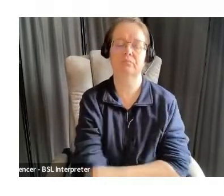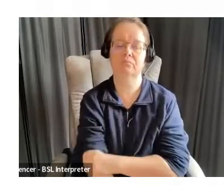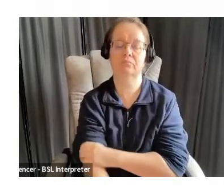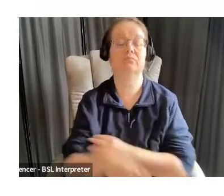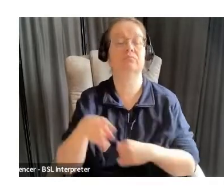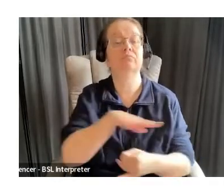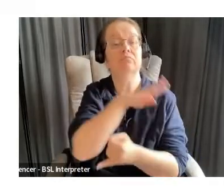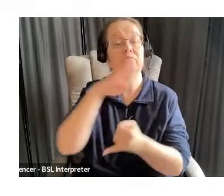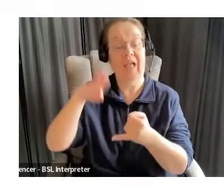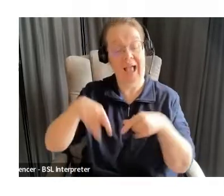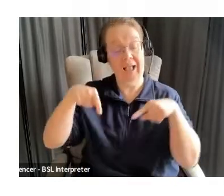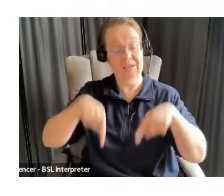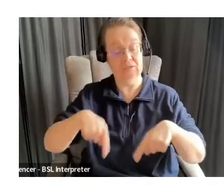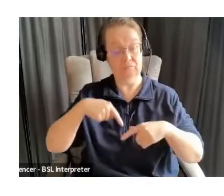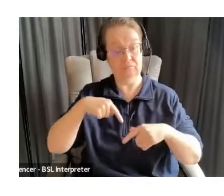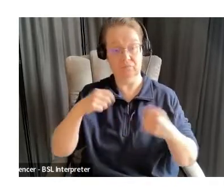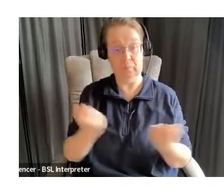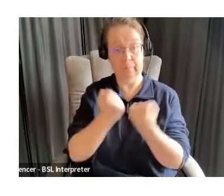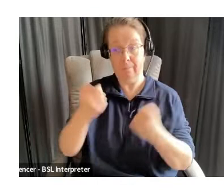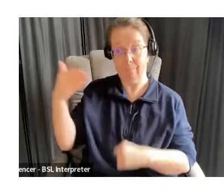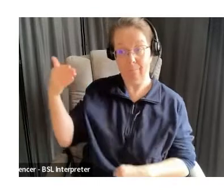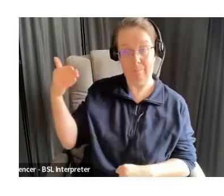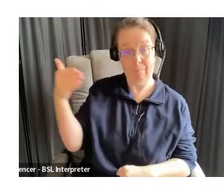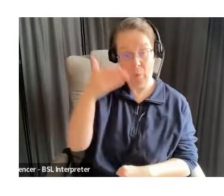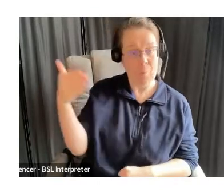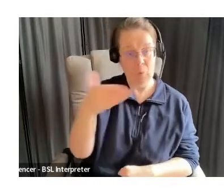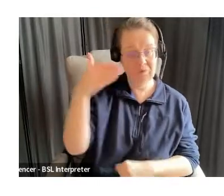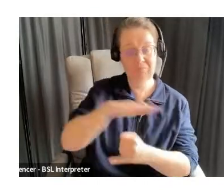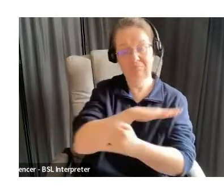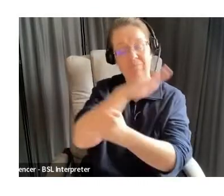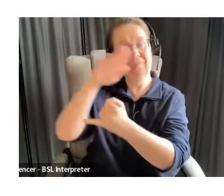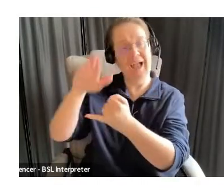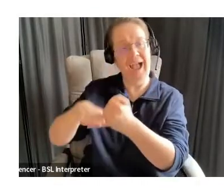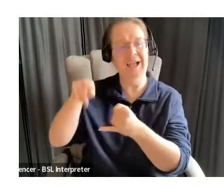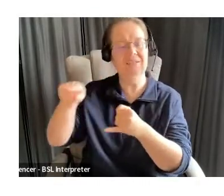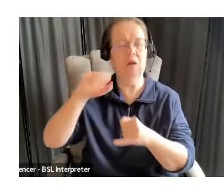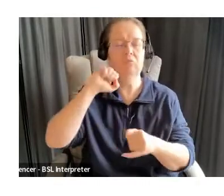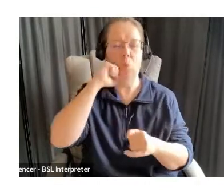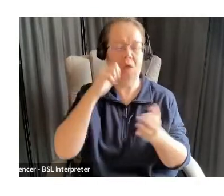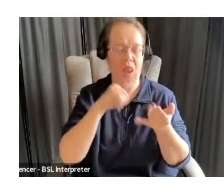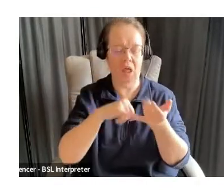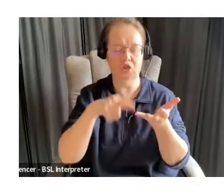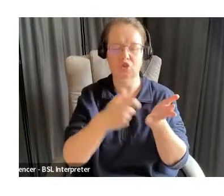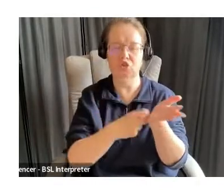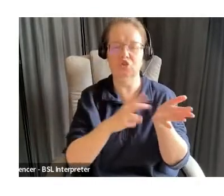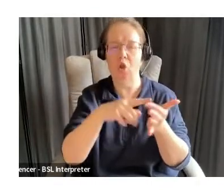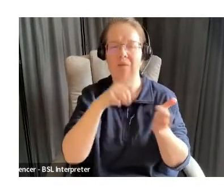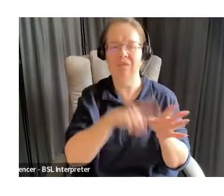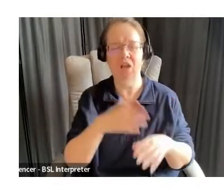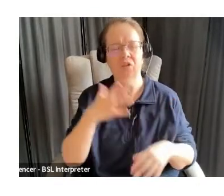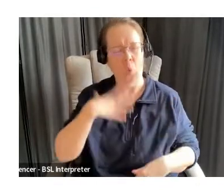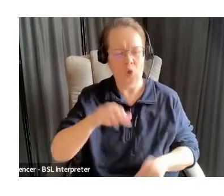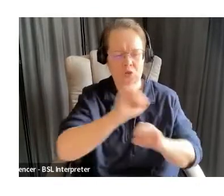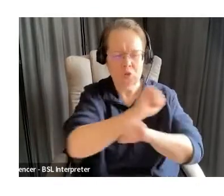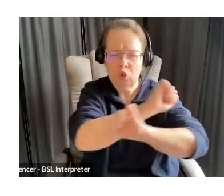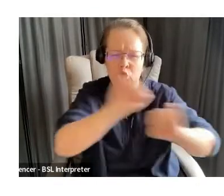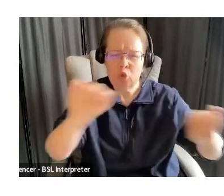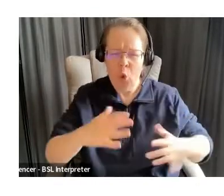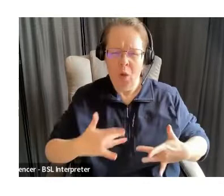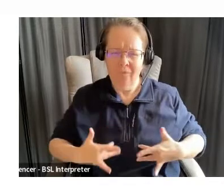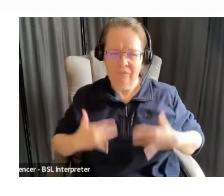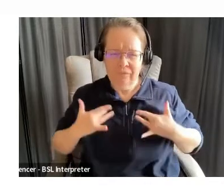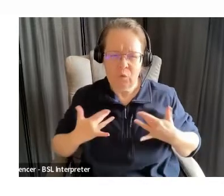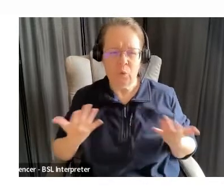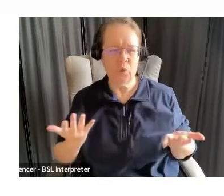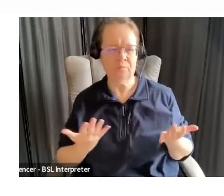this PowerPoint, and we are going to be running an insights poll because we want to gain your insight